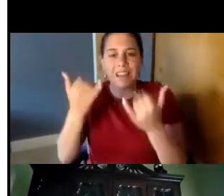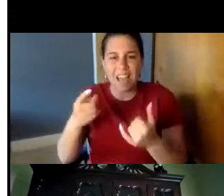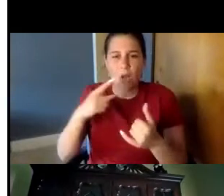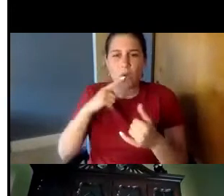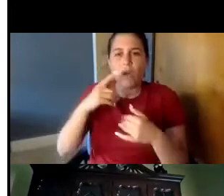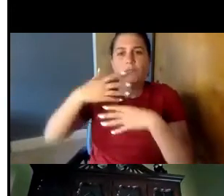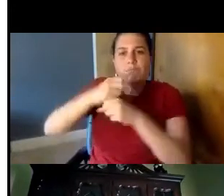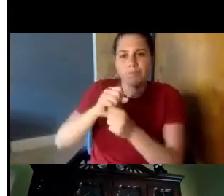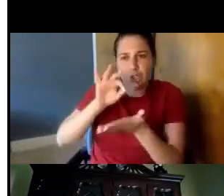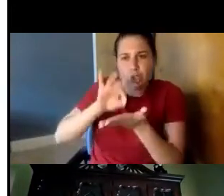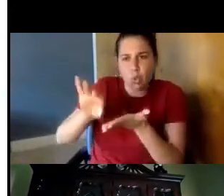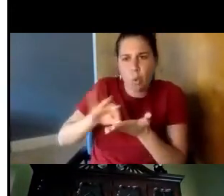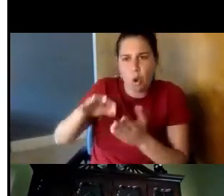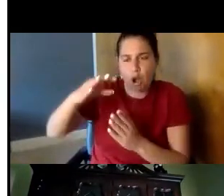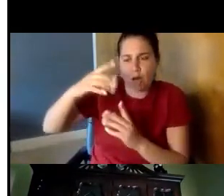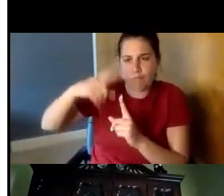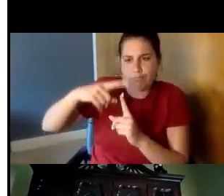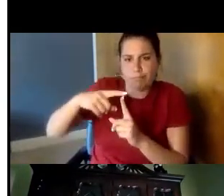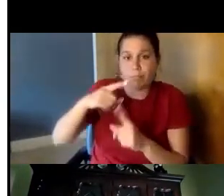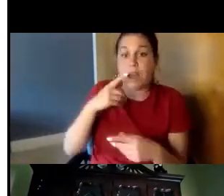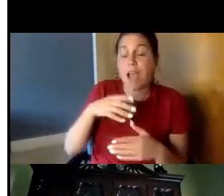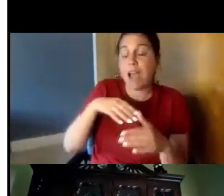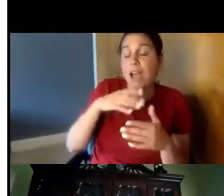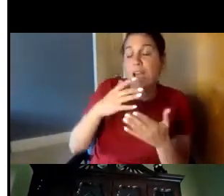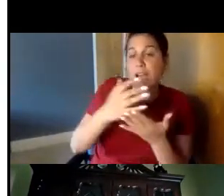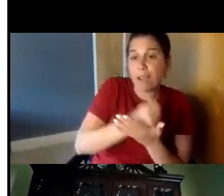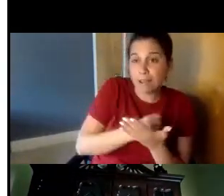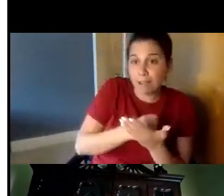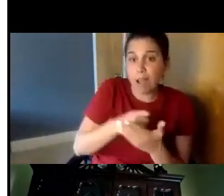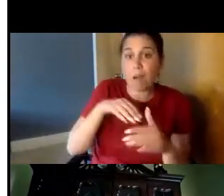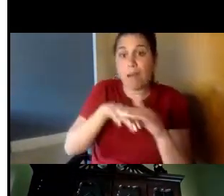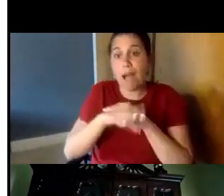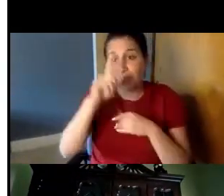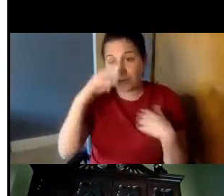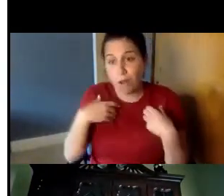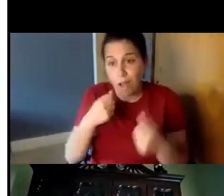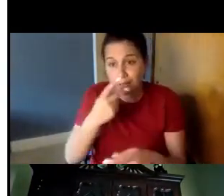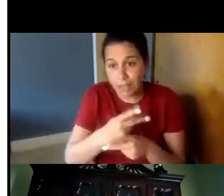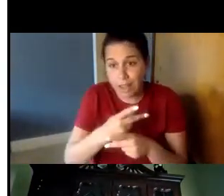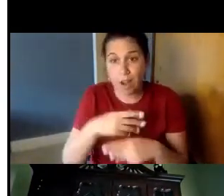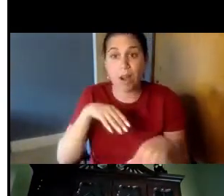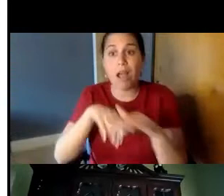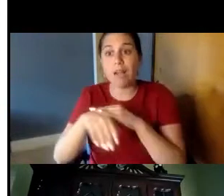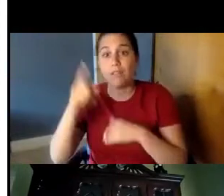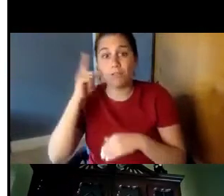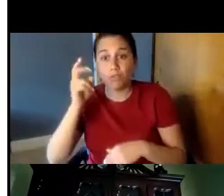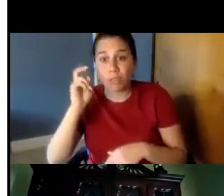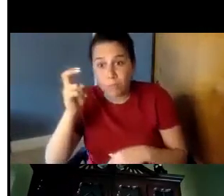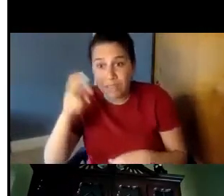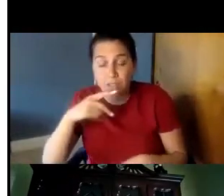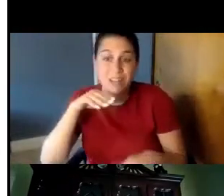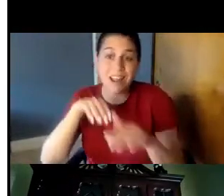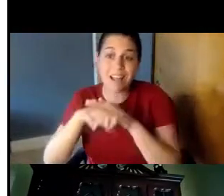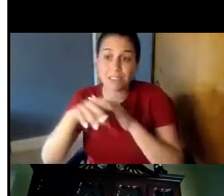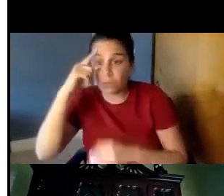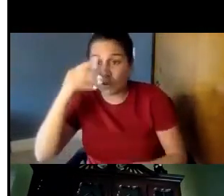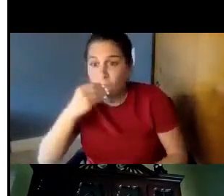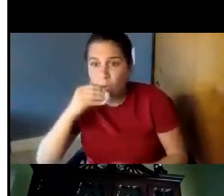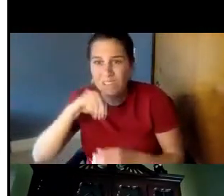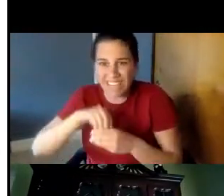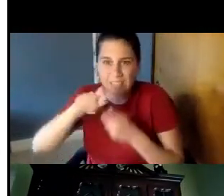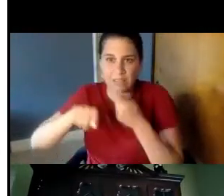income, access to healthcare, access to transportation, access to food in a particular